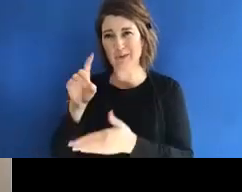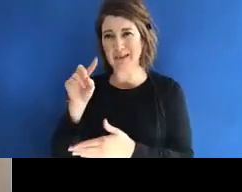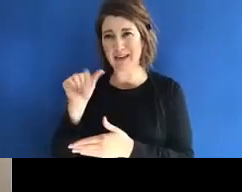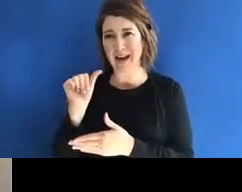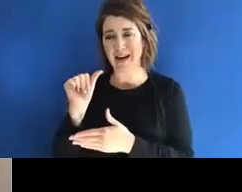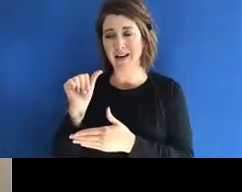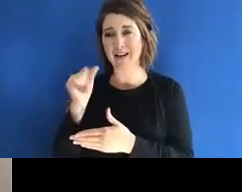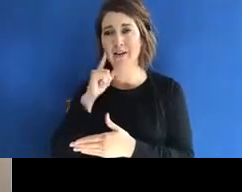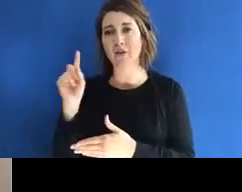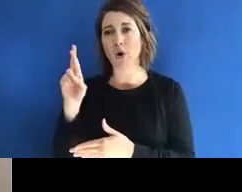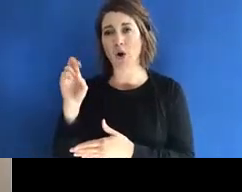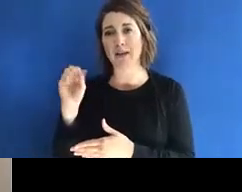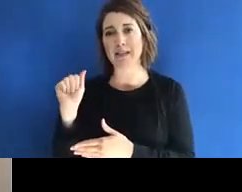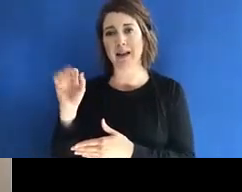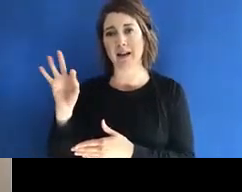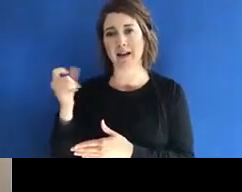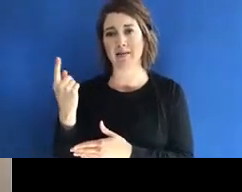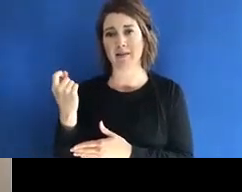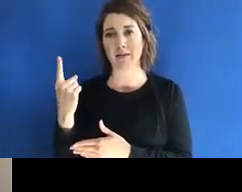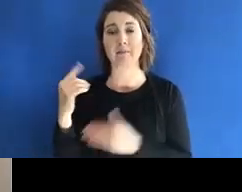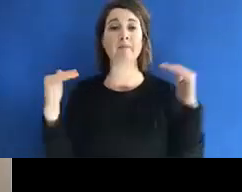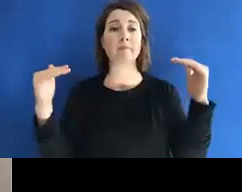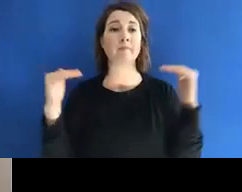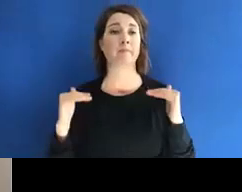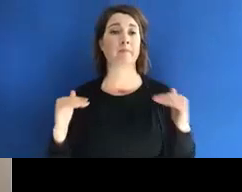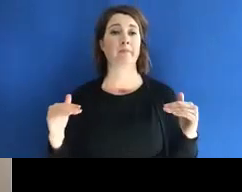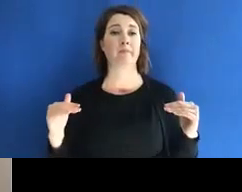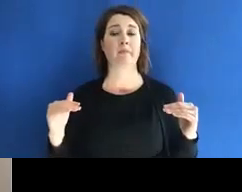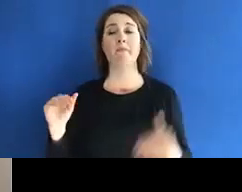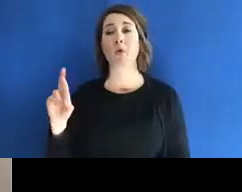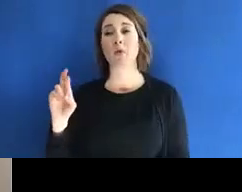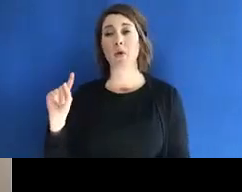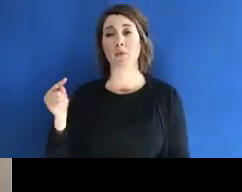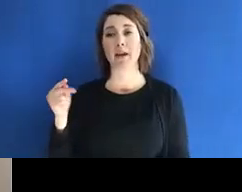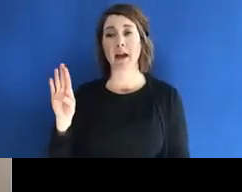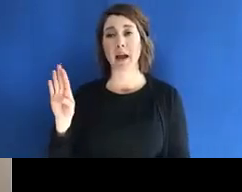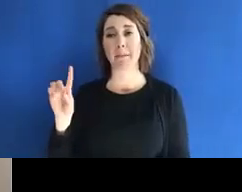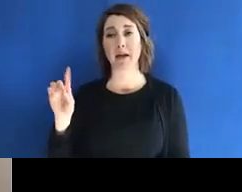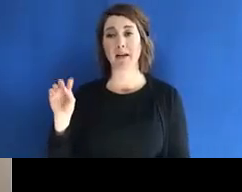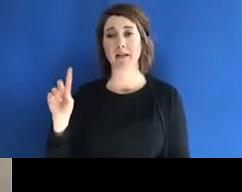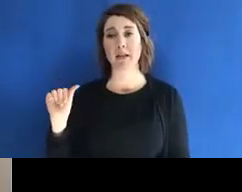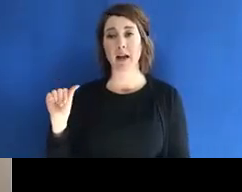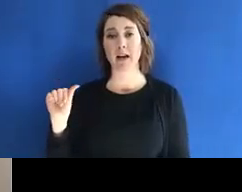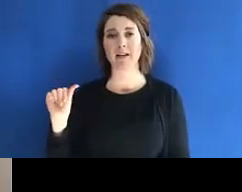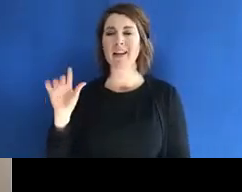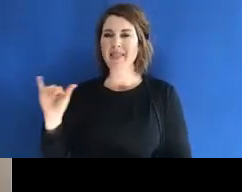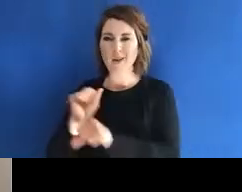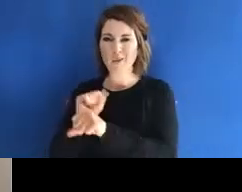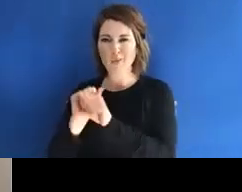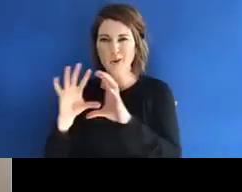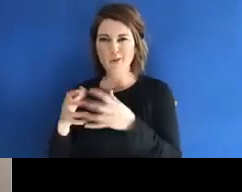And finally, a link to the rehab data work group. And you'll be hearing more about that work group and its activities